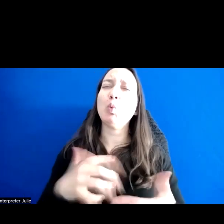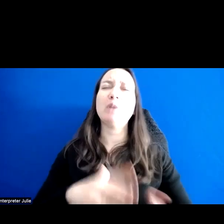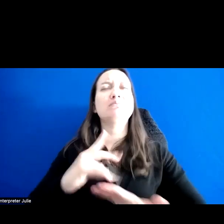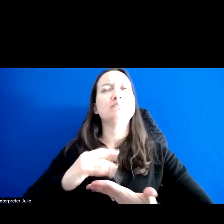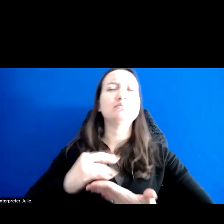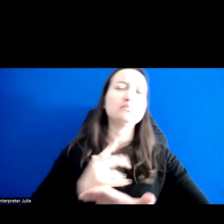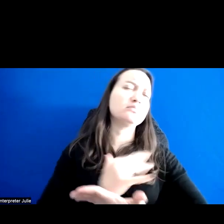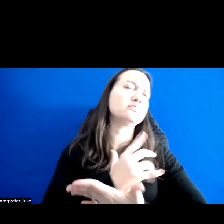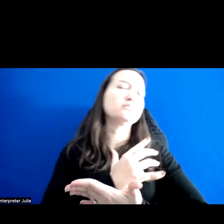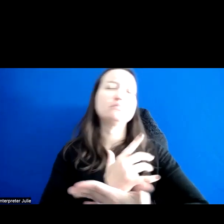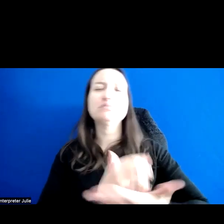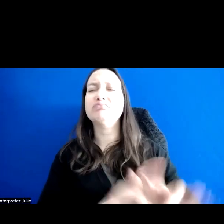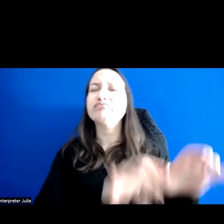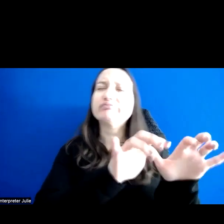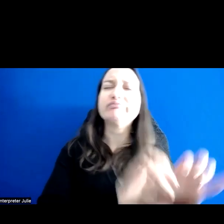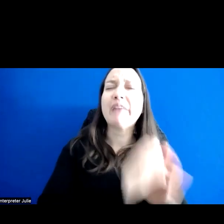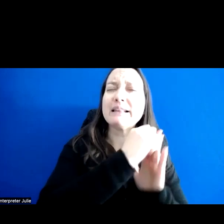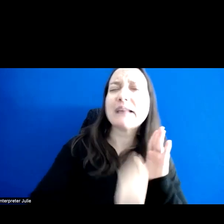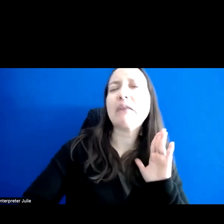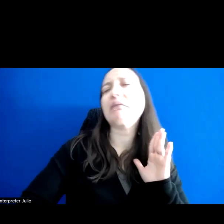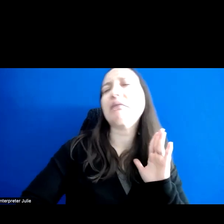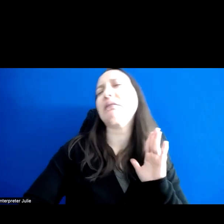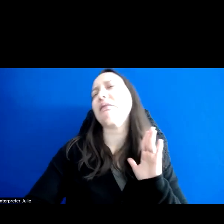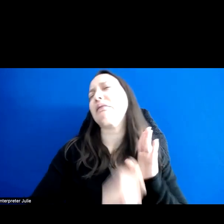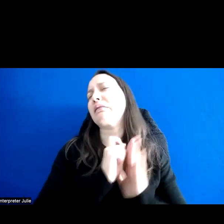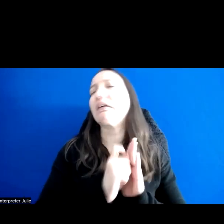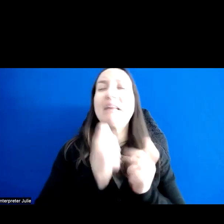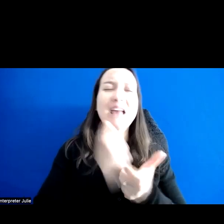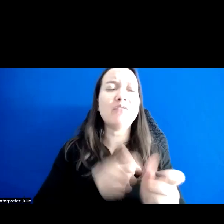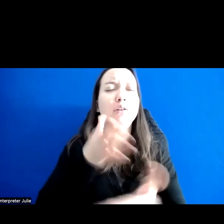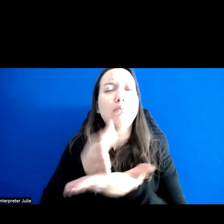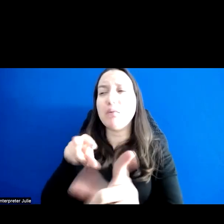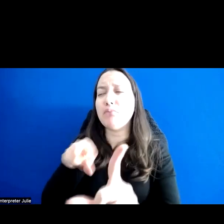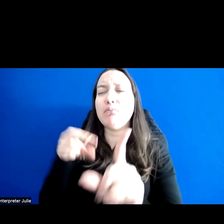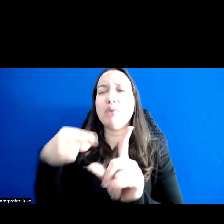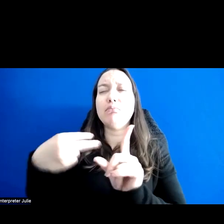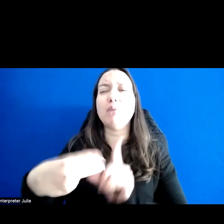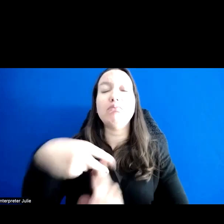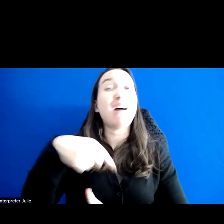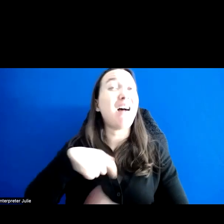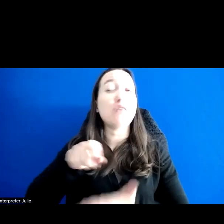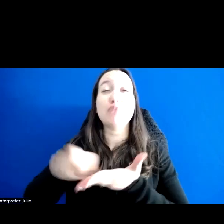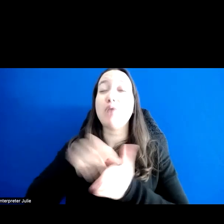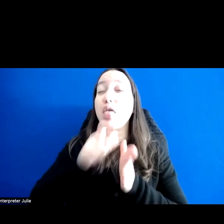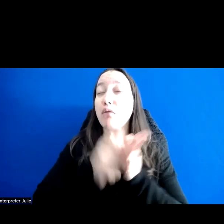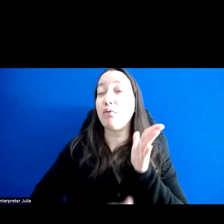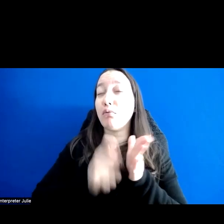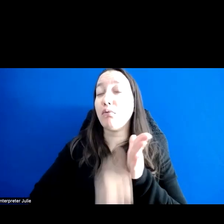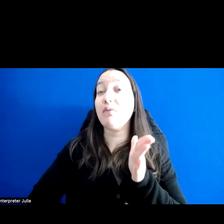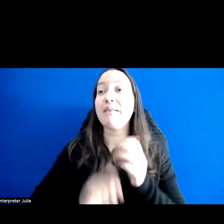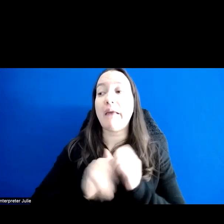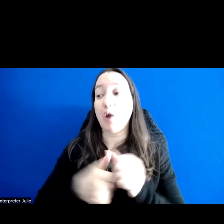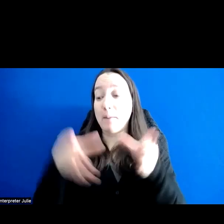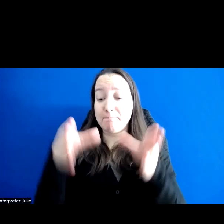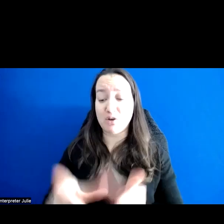of essays from every aspect you could imagine, really. I wrote a long article on how one